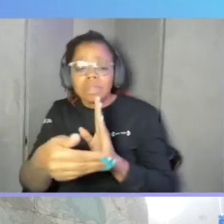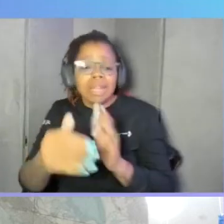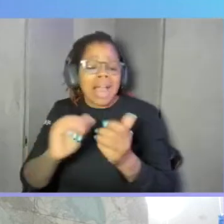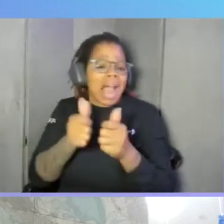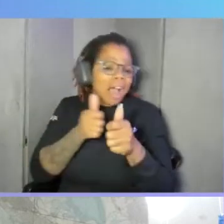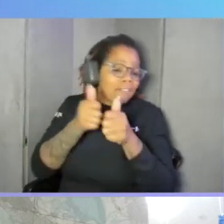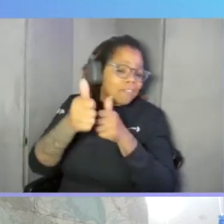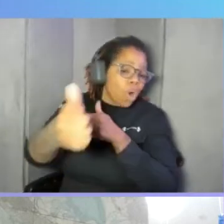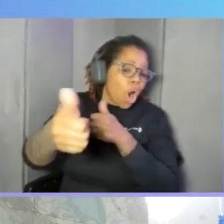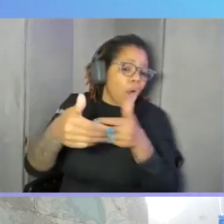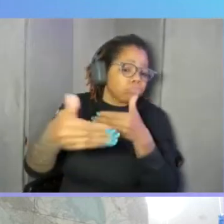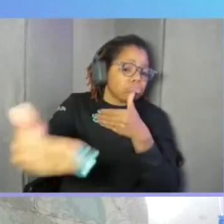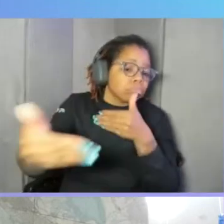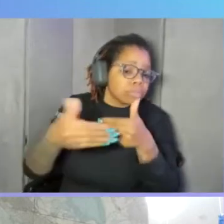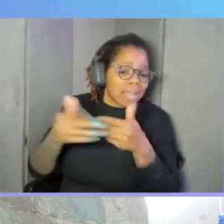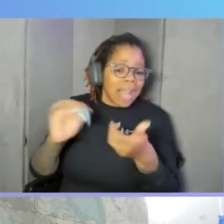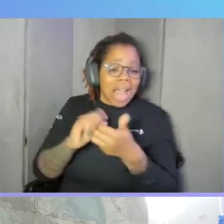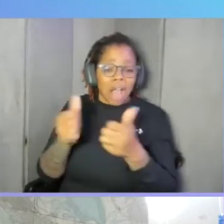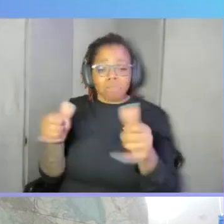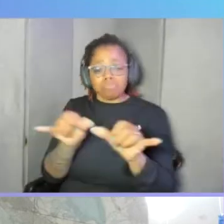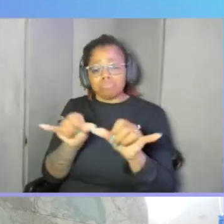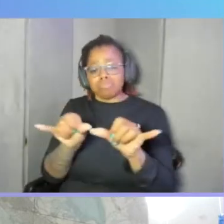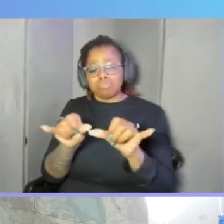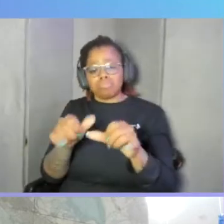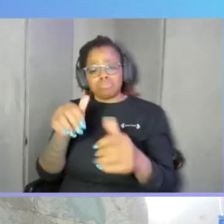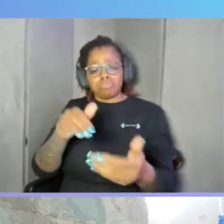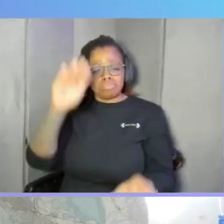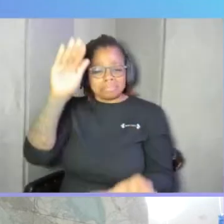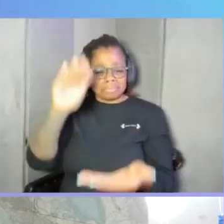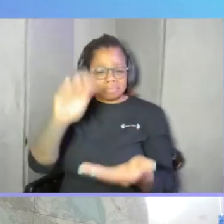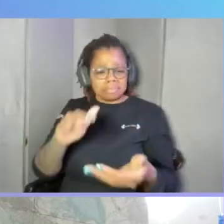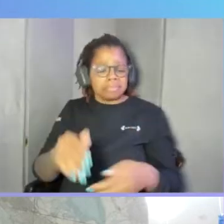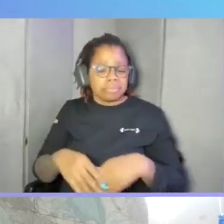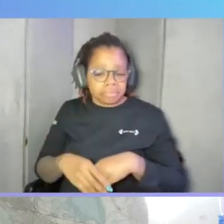it in front of you? How big it is.